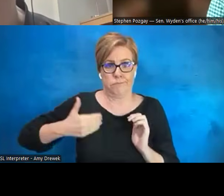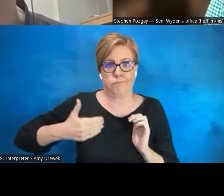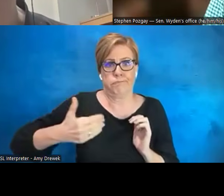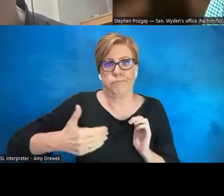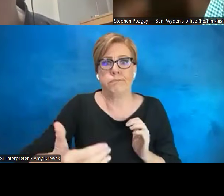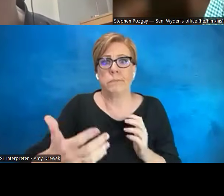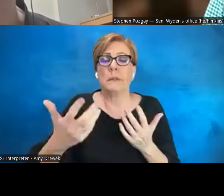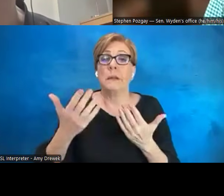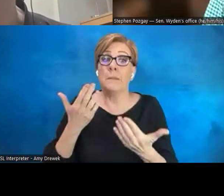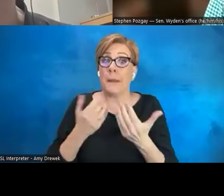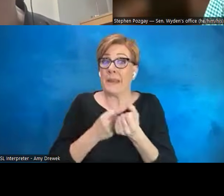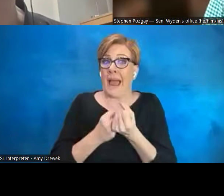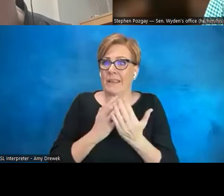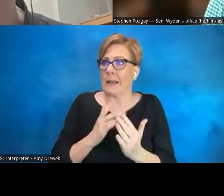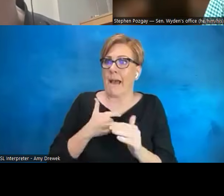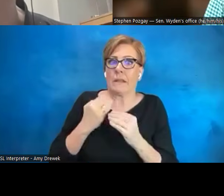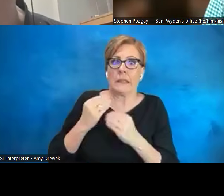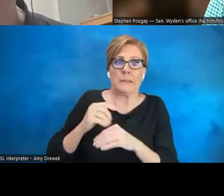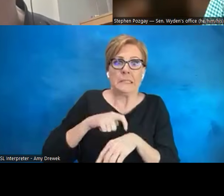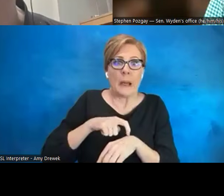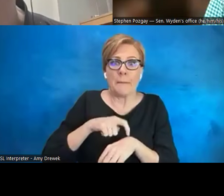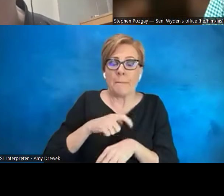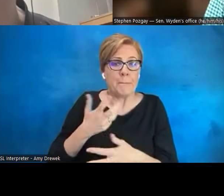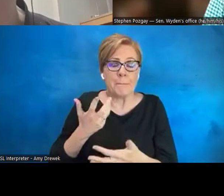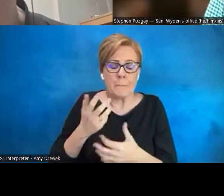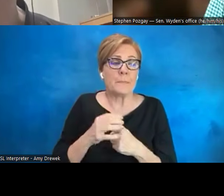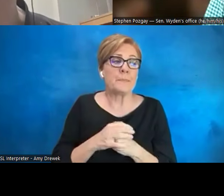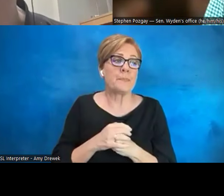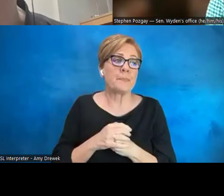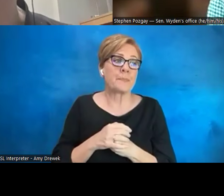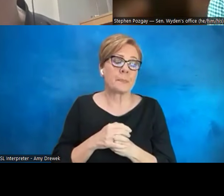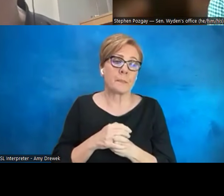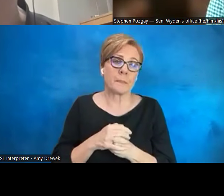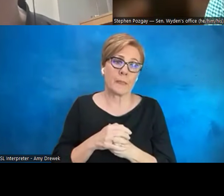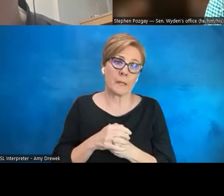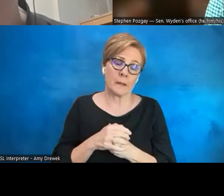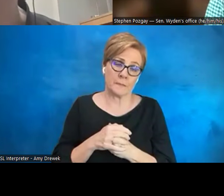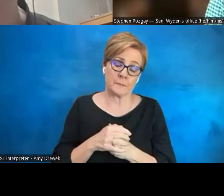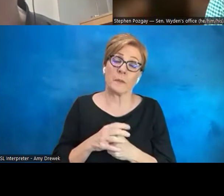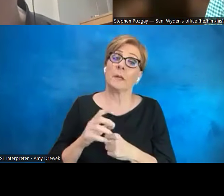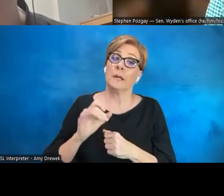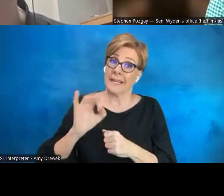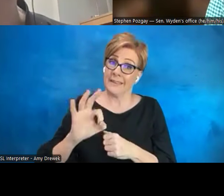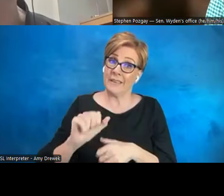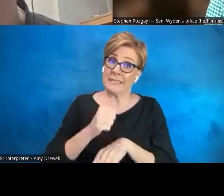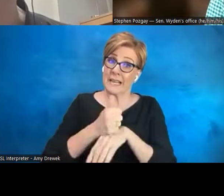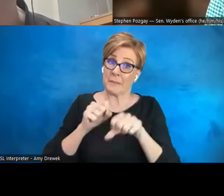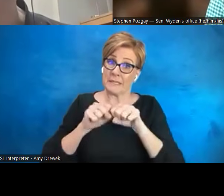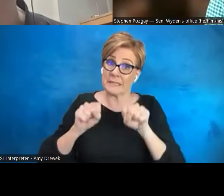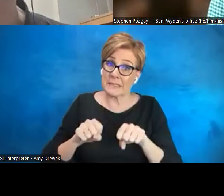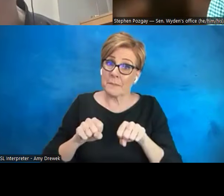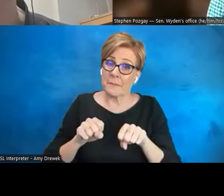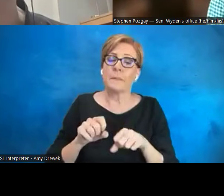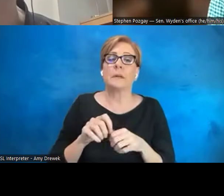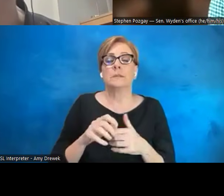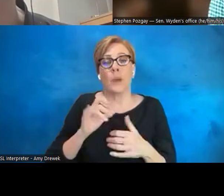have very limited time in how much they can do that. But I think having systems where the client, if you have a